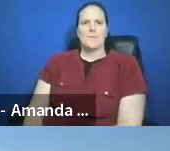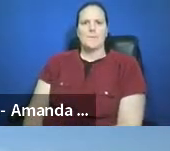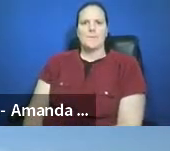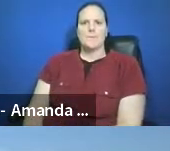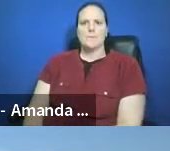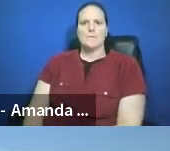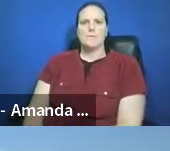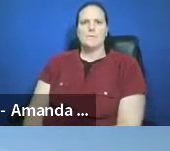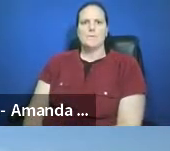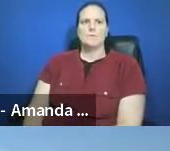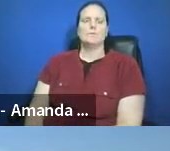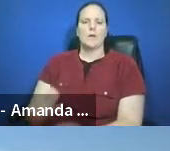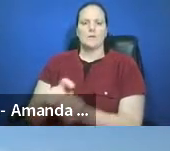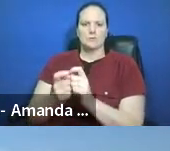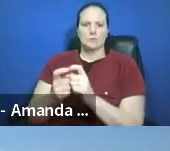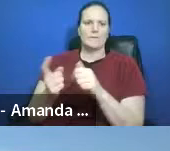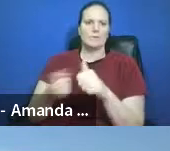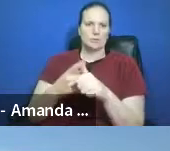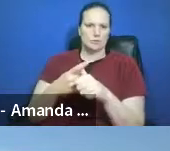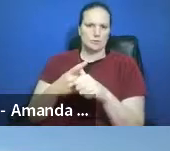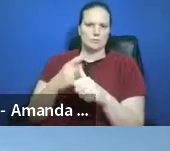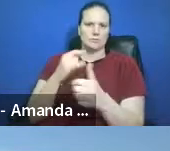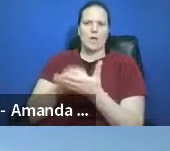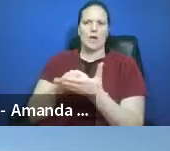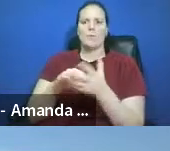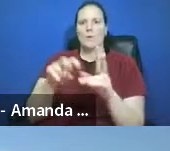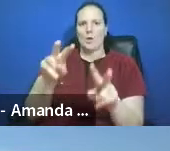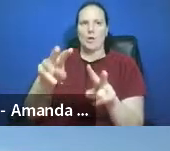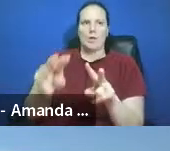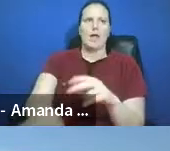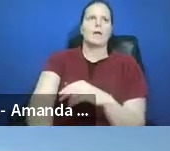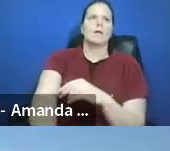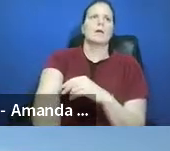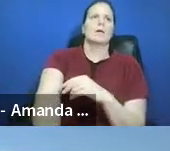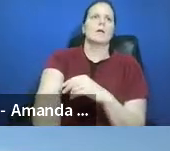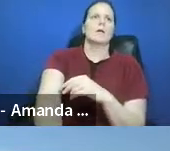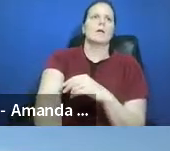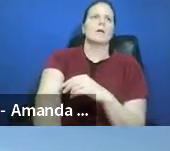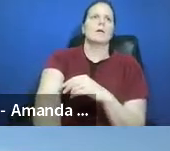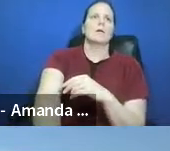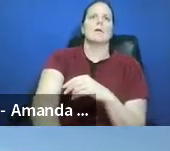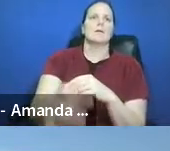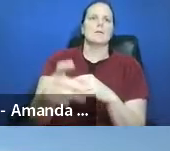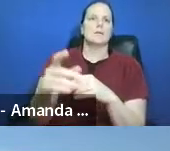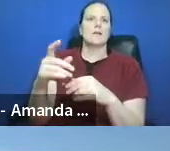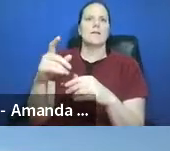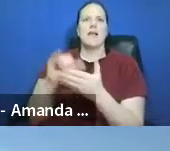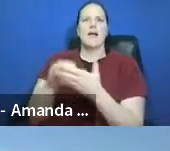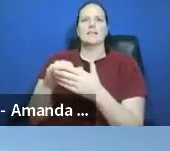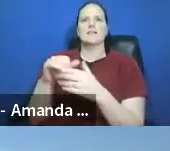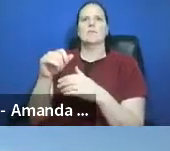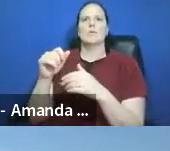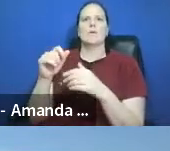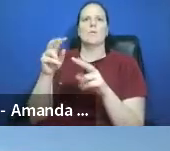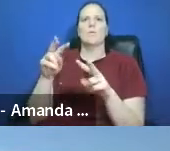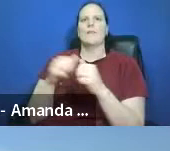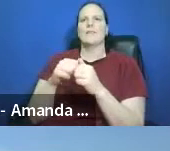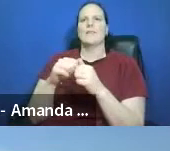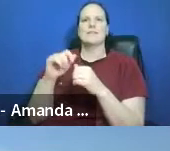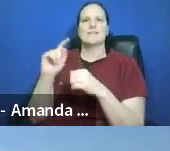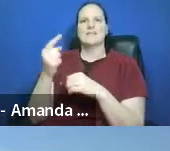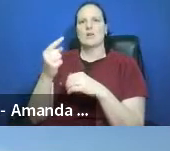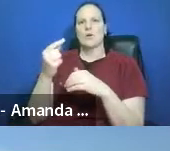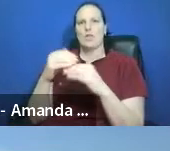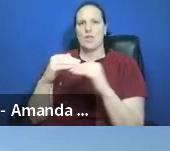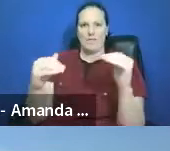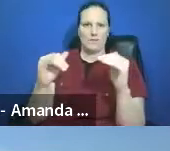Configuration needs to come first. So as we look at the stack versus the single level, that's what we're working through now to